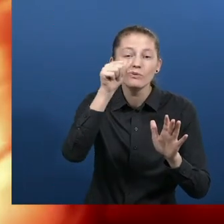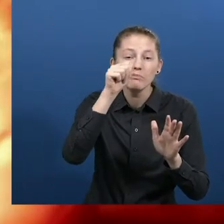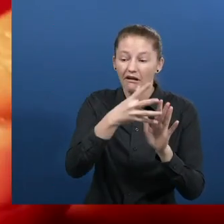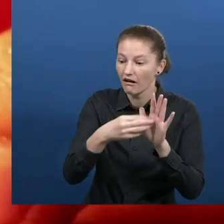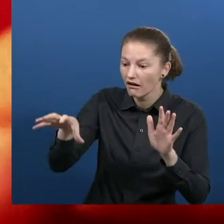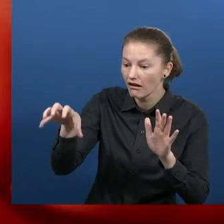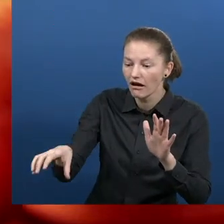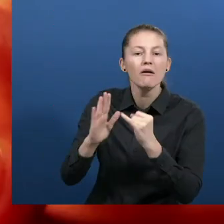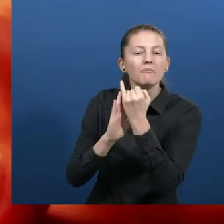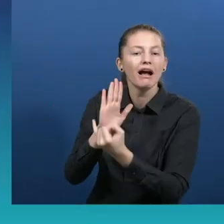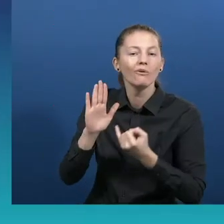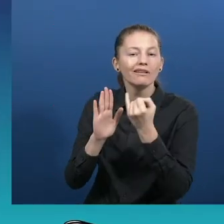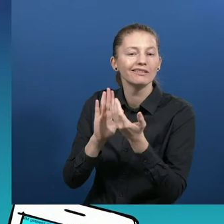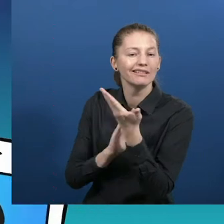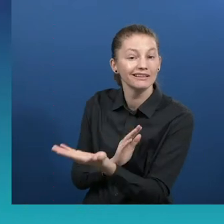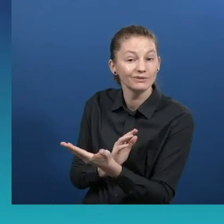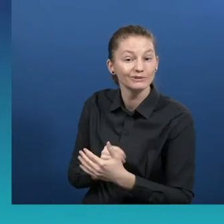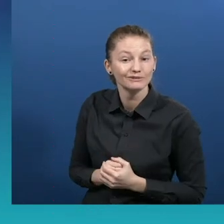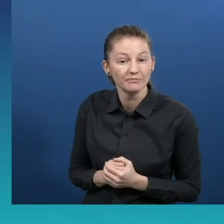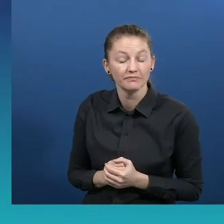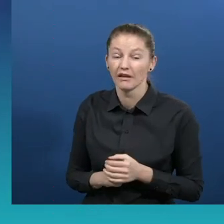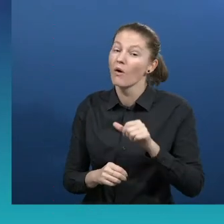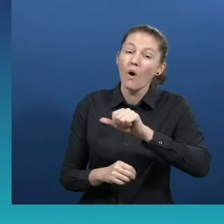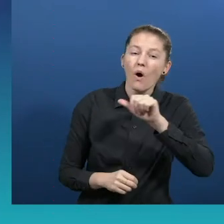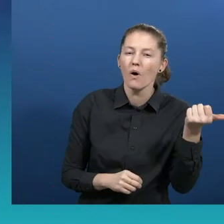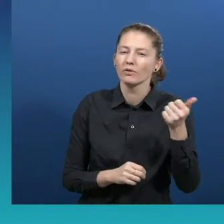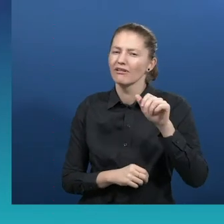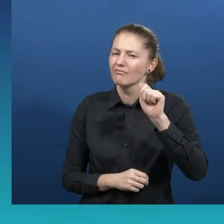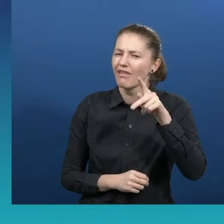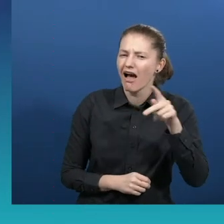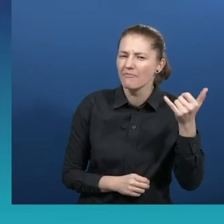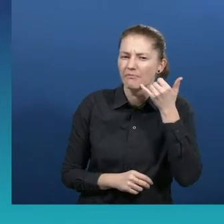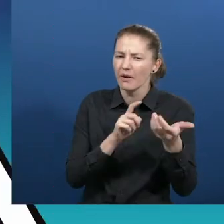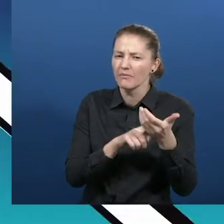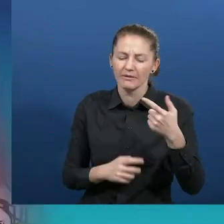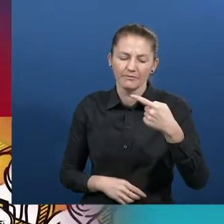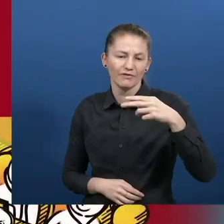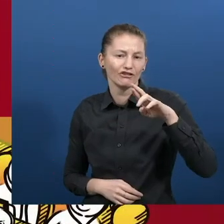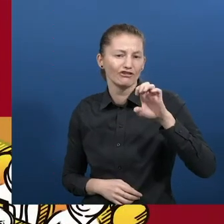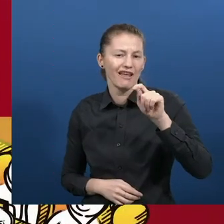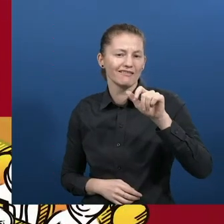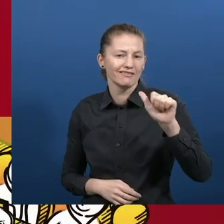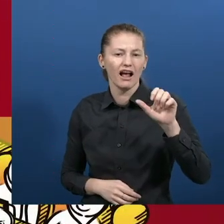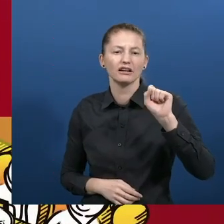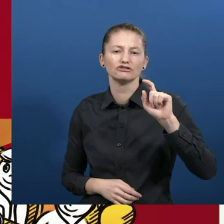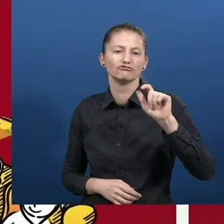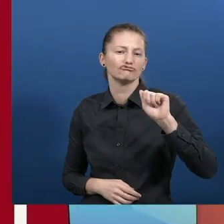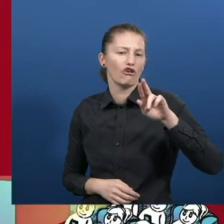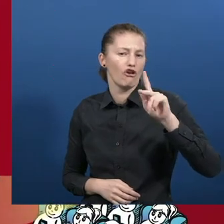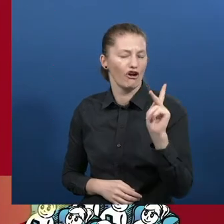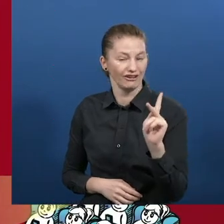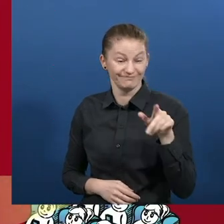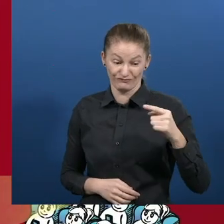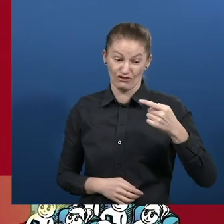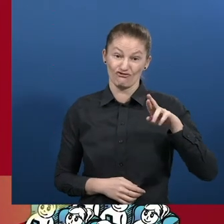to Ethiopia and Mauritius, and Greta und Stark's mobile app Greta, providing captioning and audio description In cinema,